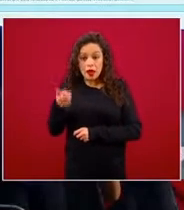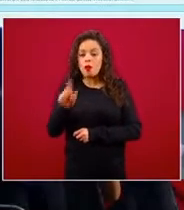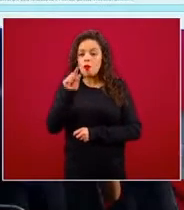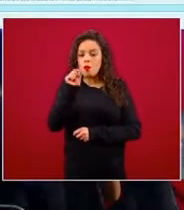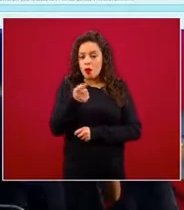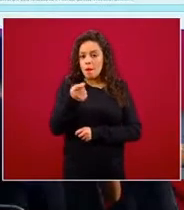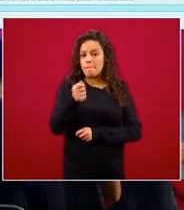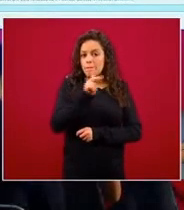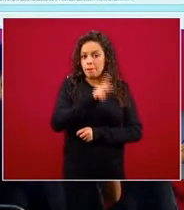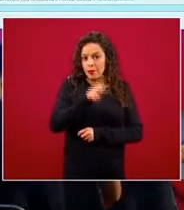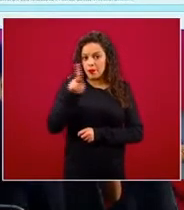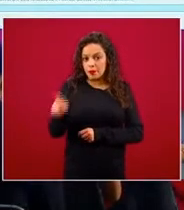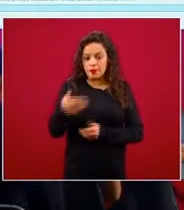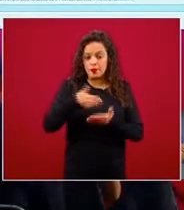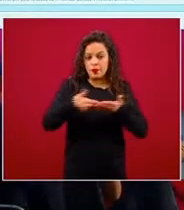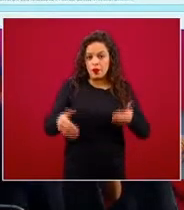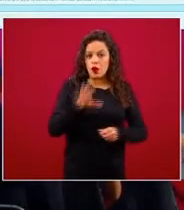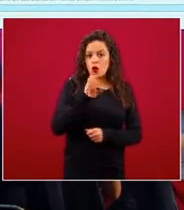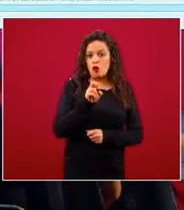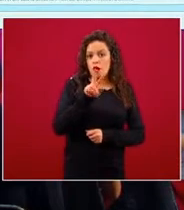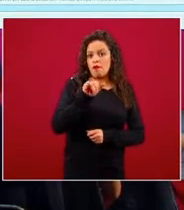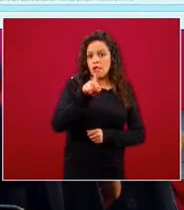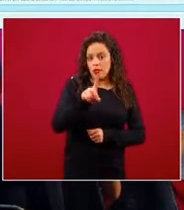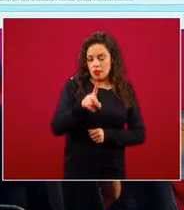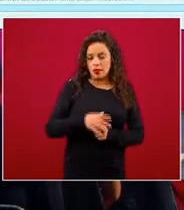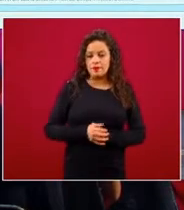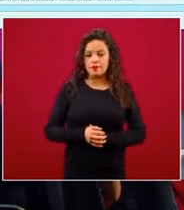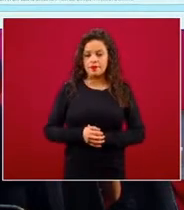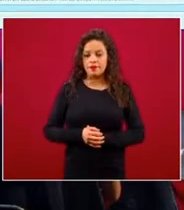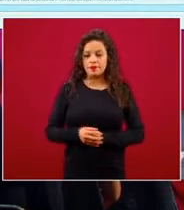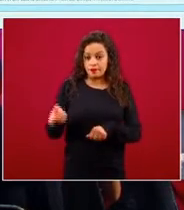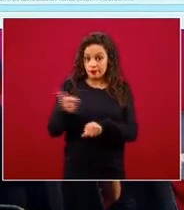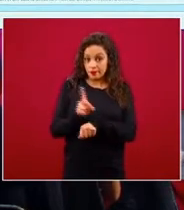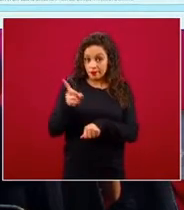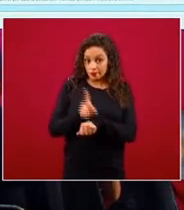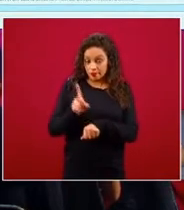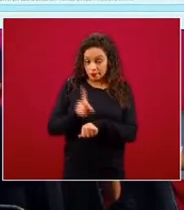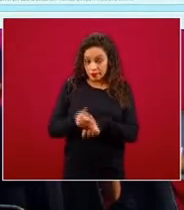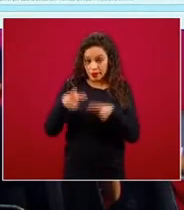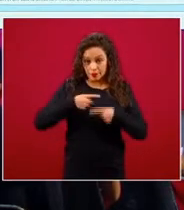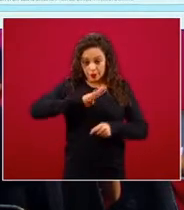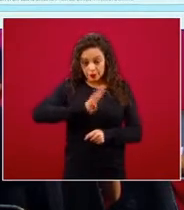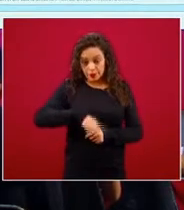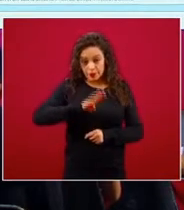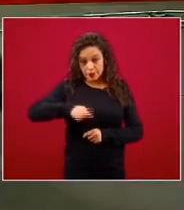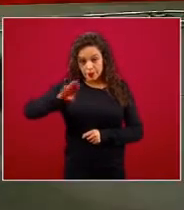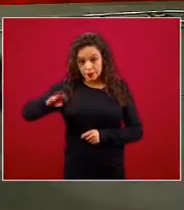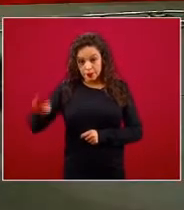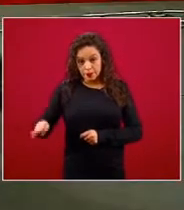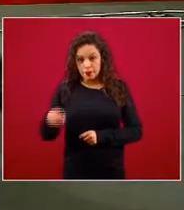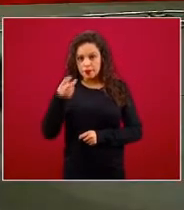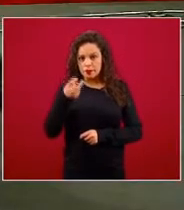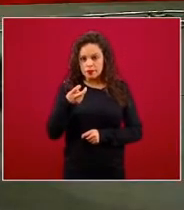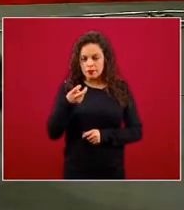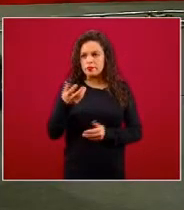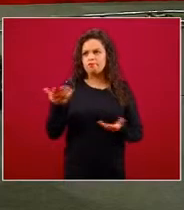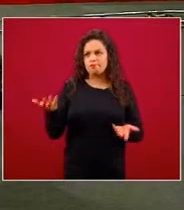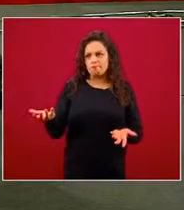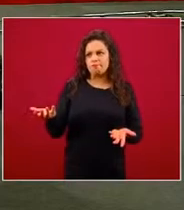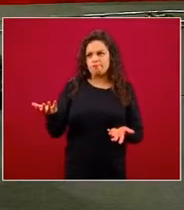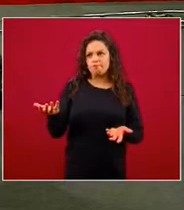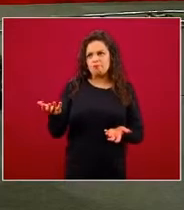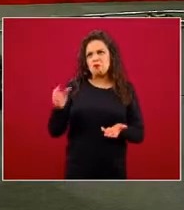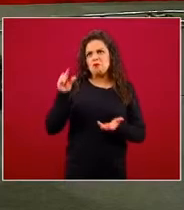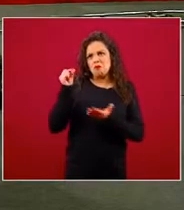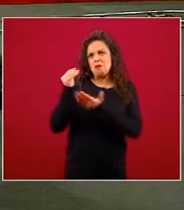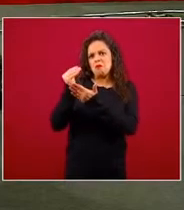by day, obviously they represented less. They resented less